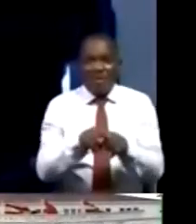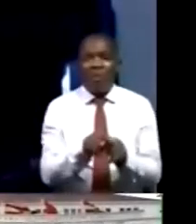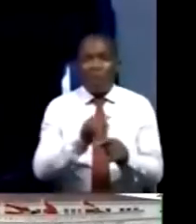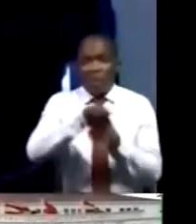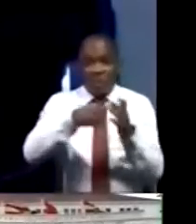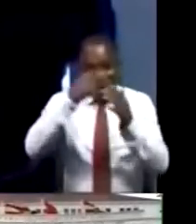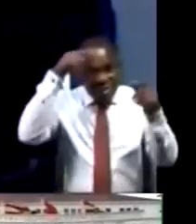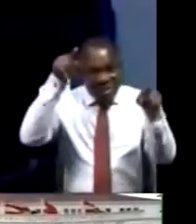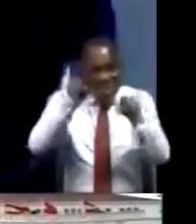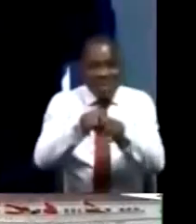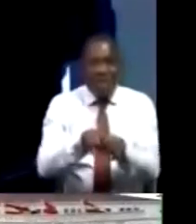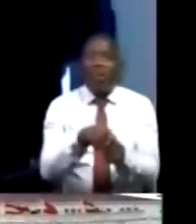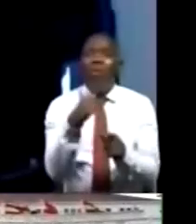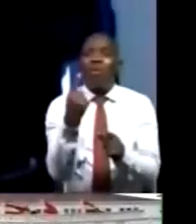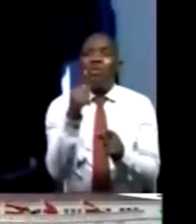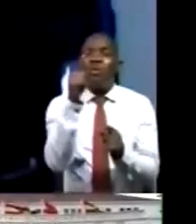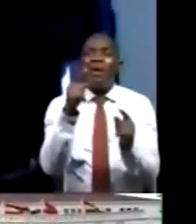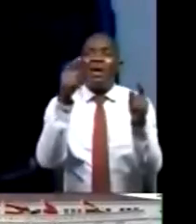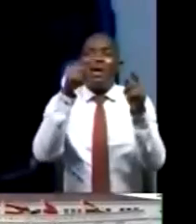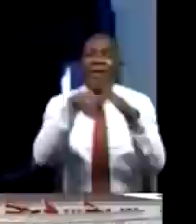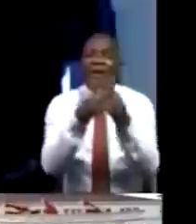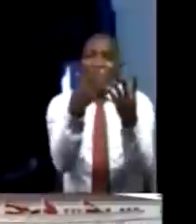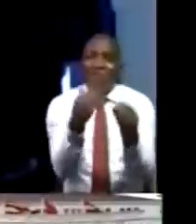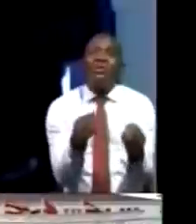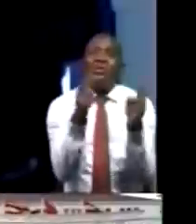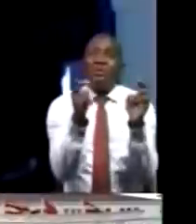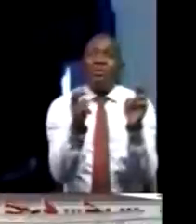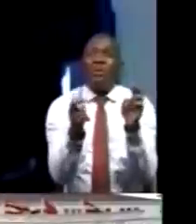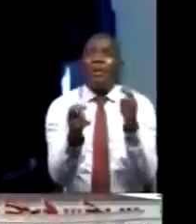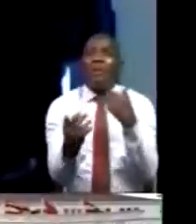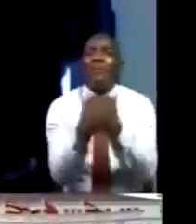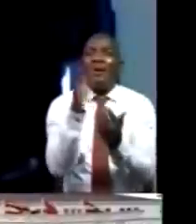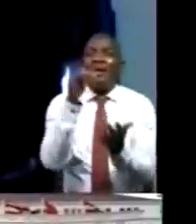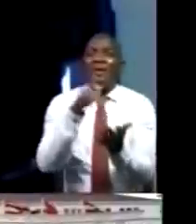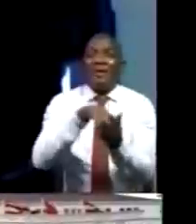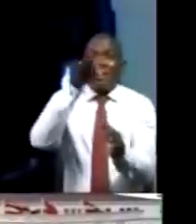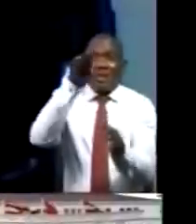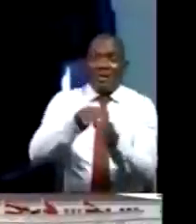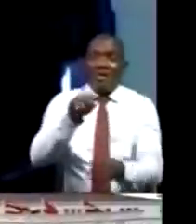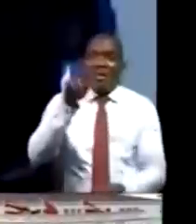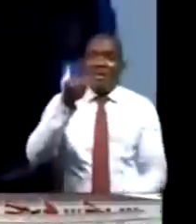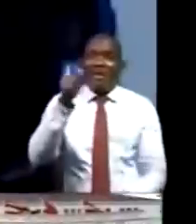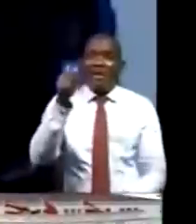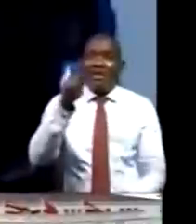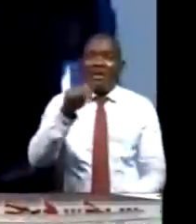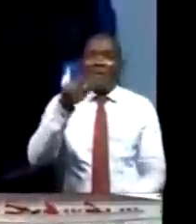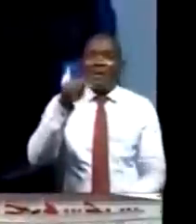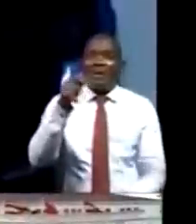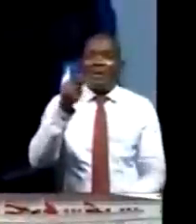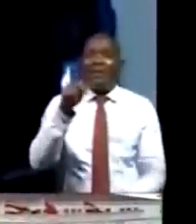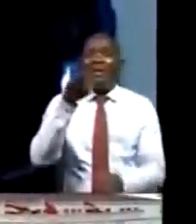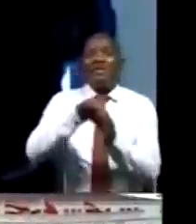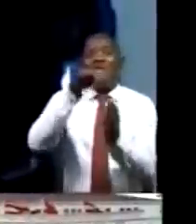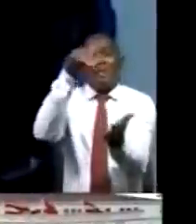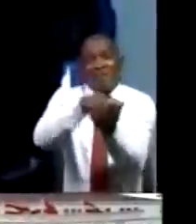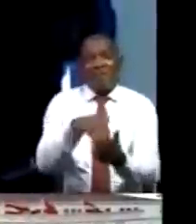agree that the only way to resolve the issue of the deadlock was to have a by-election, a runoff in